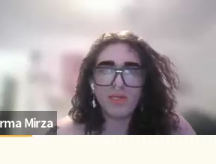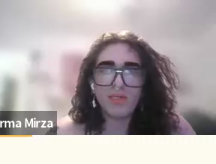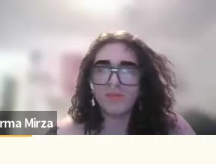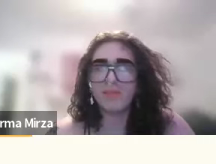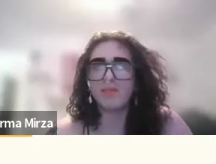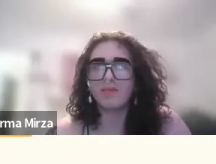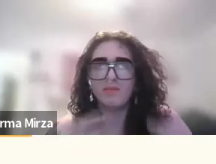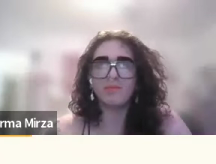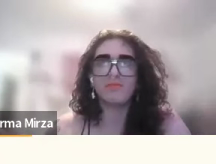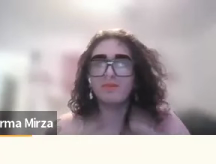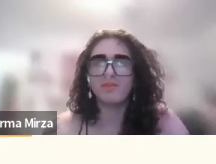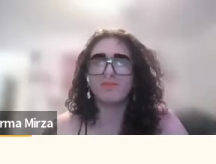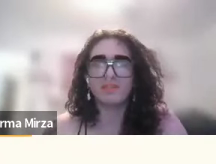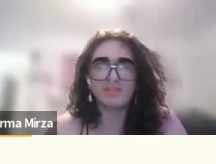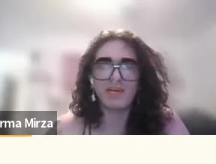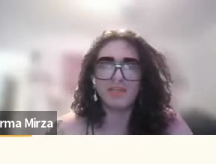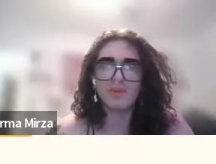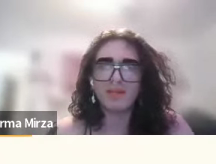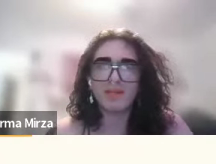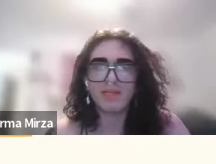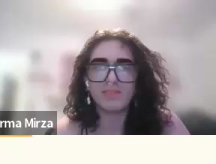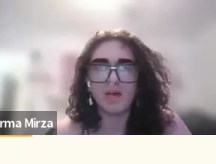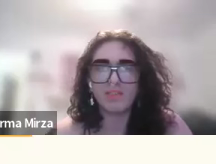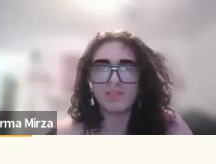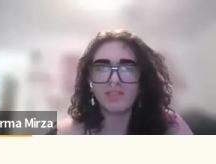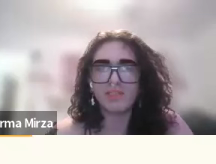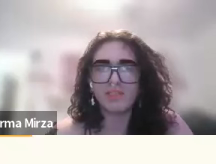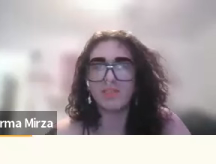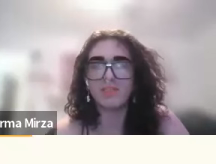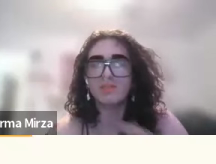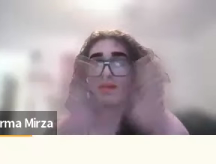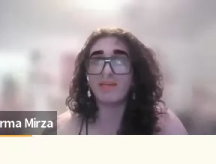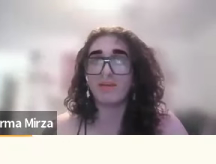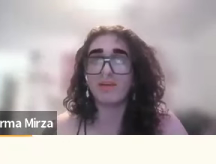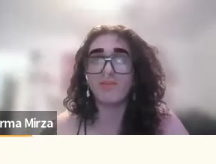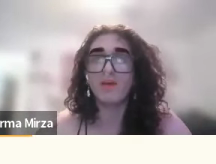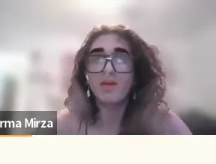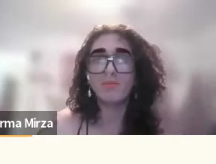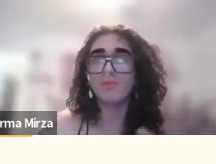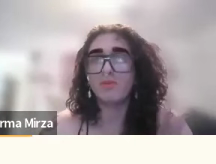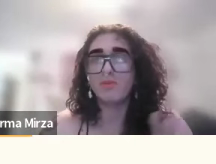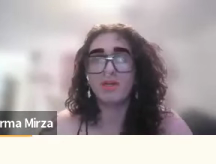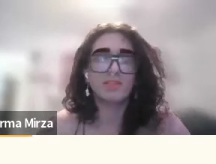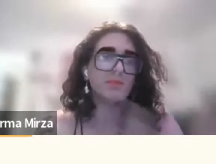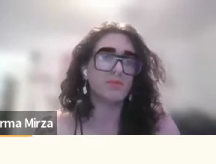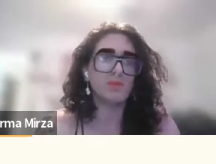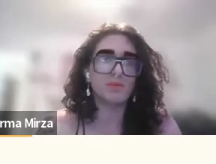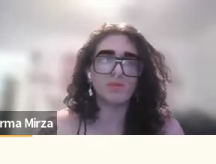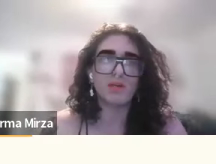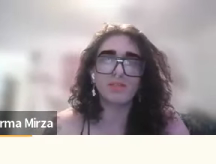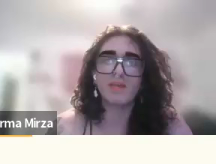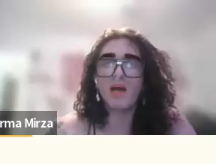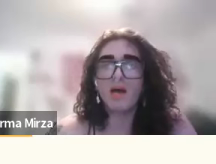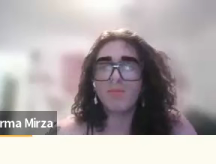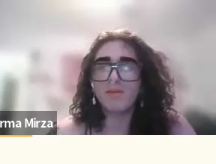know in the field of addiction science, right, that it's not just a binary of people who use drugs and people who don't